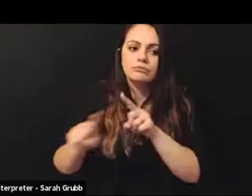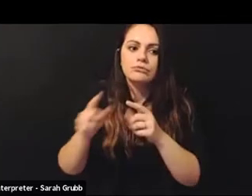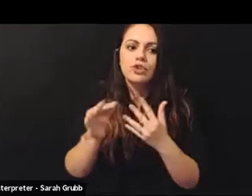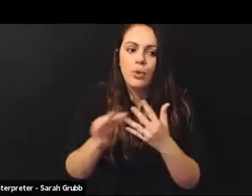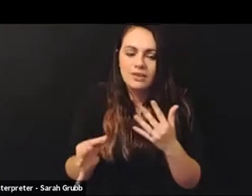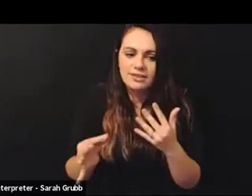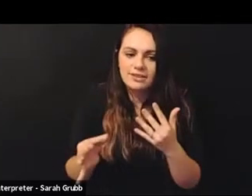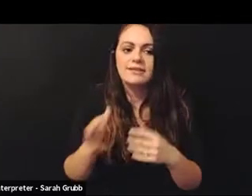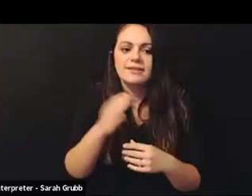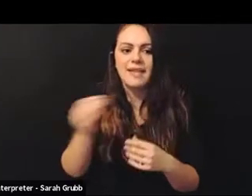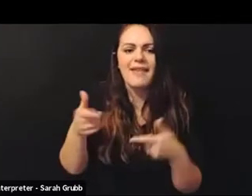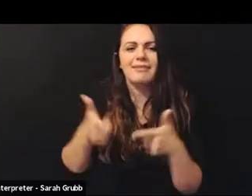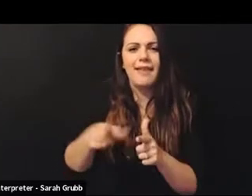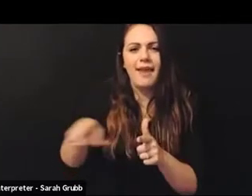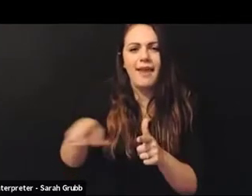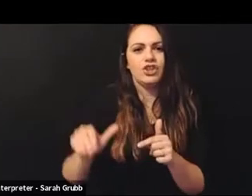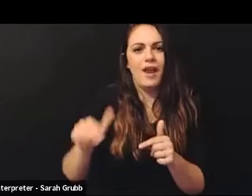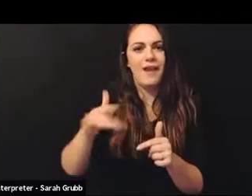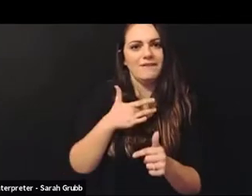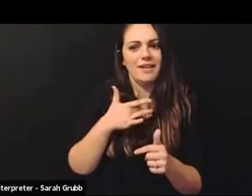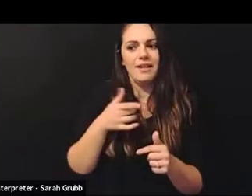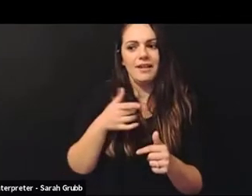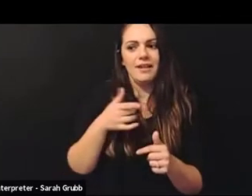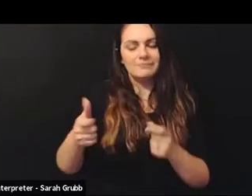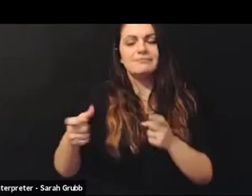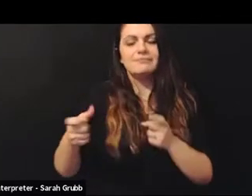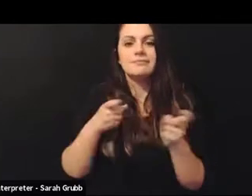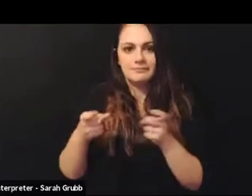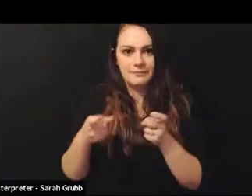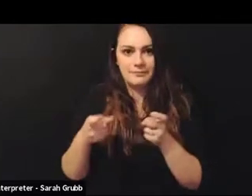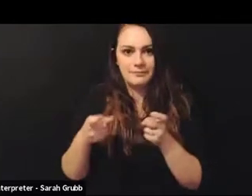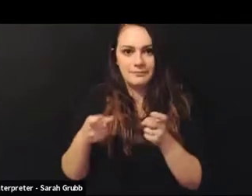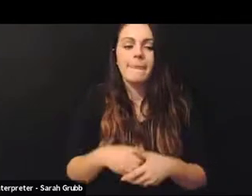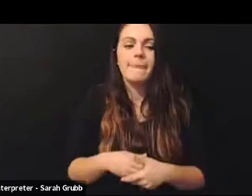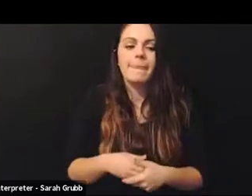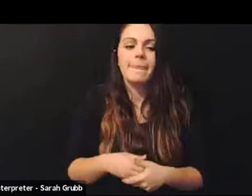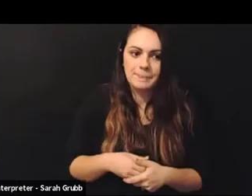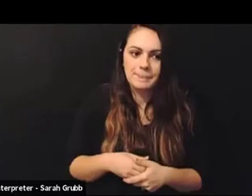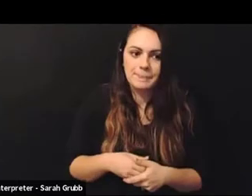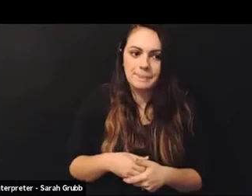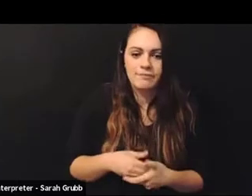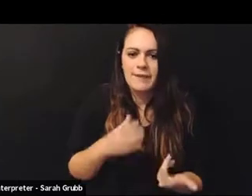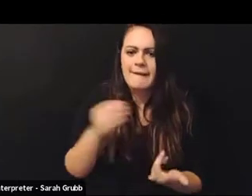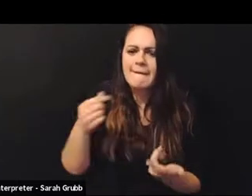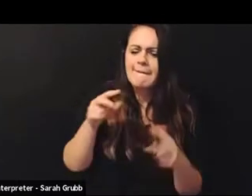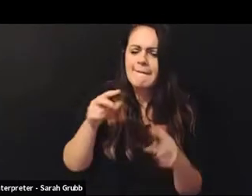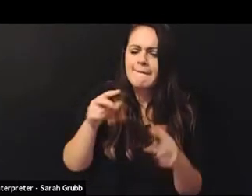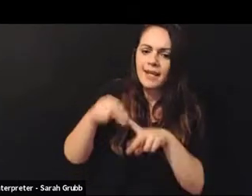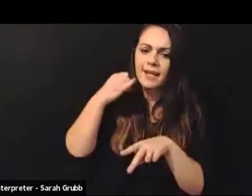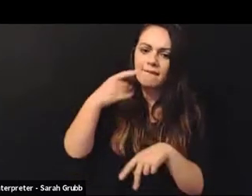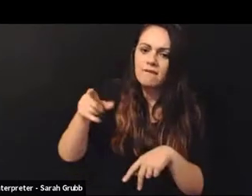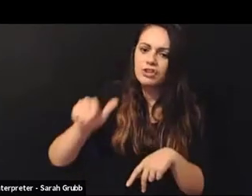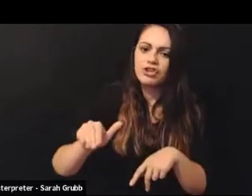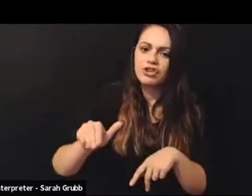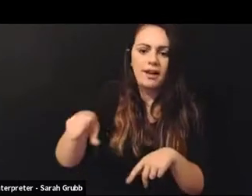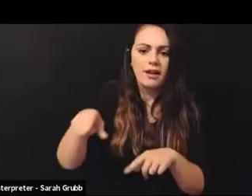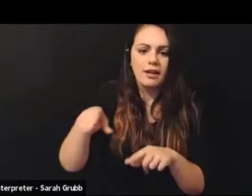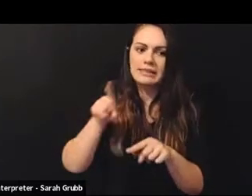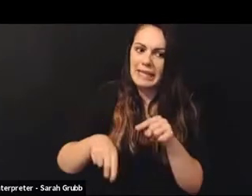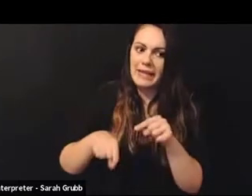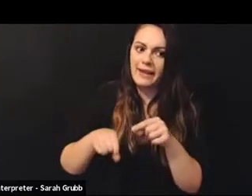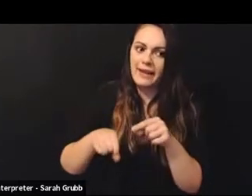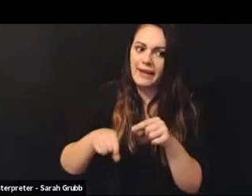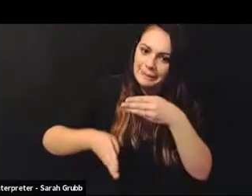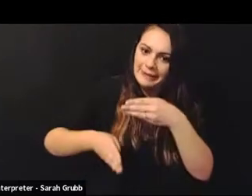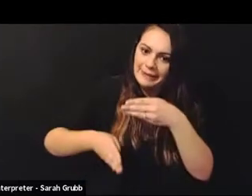them to feel in control. And then finally, figuring out just if the child can't do the whole activity or isn't ready to engage in the whole activity